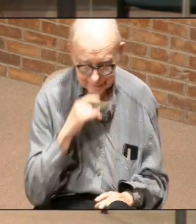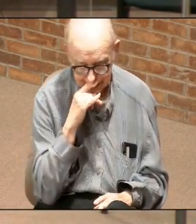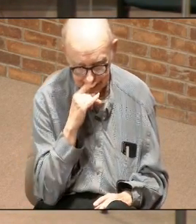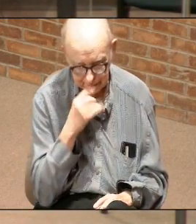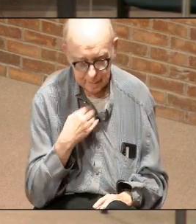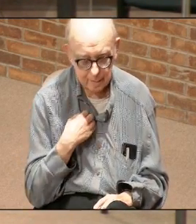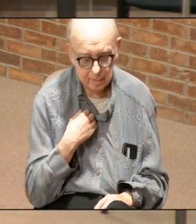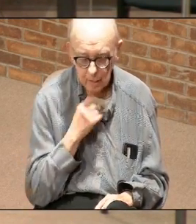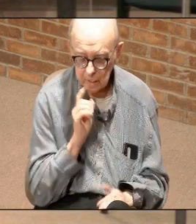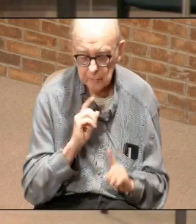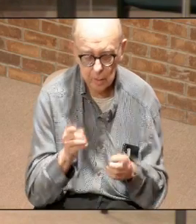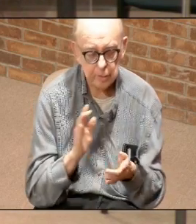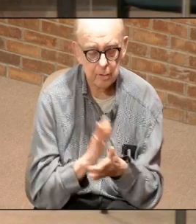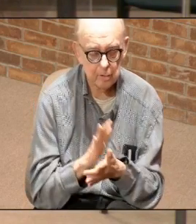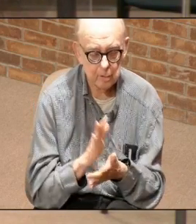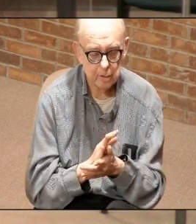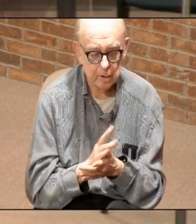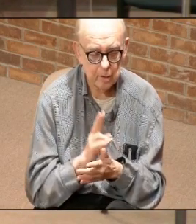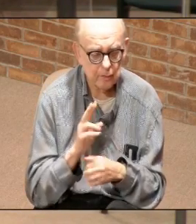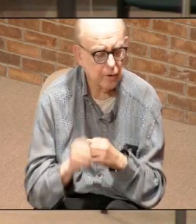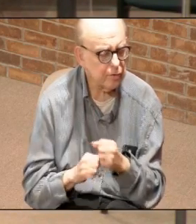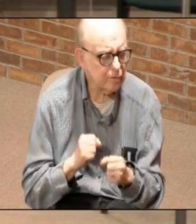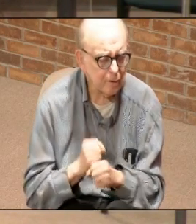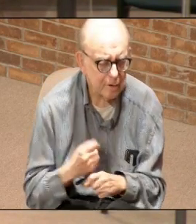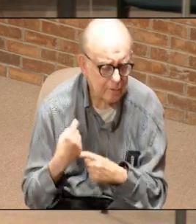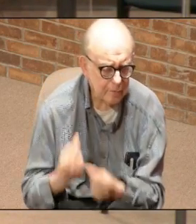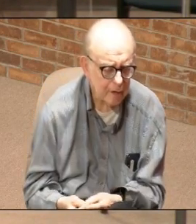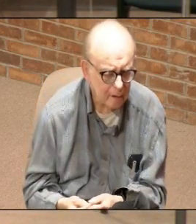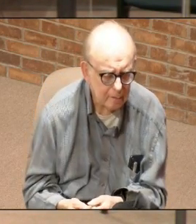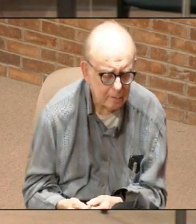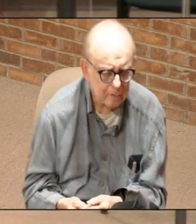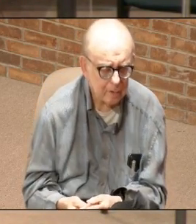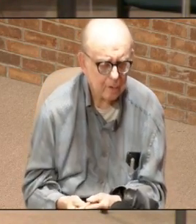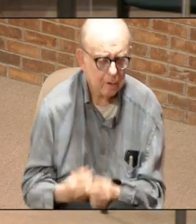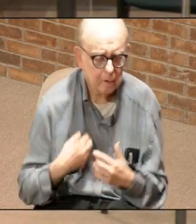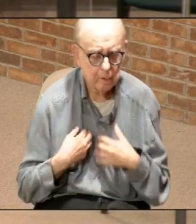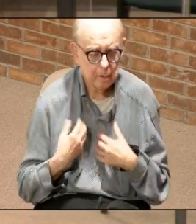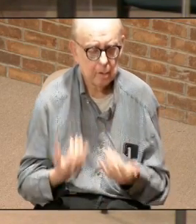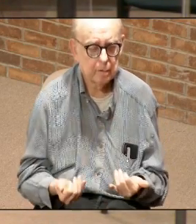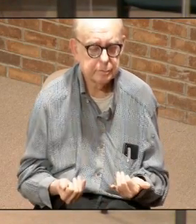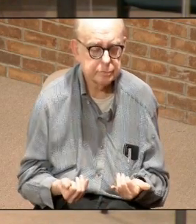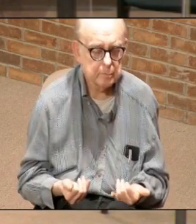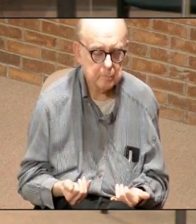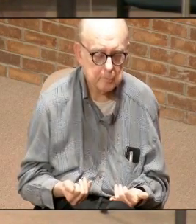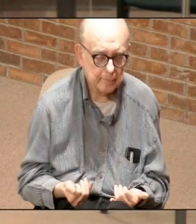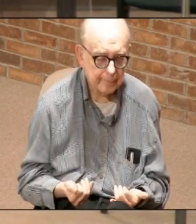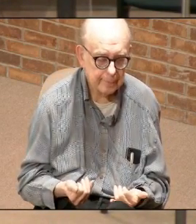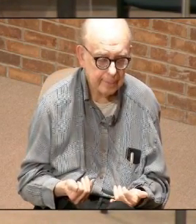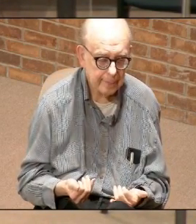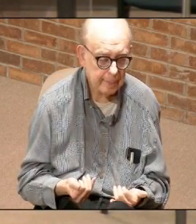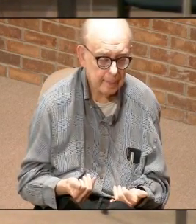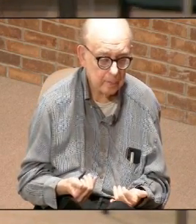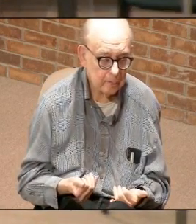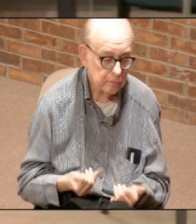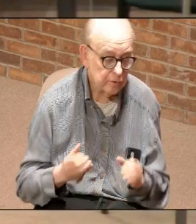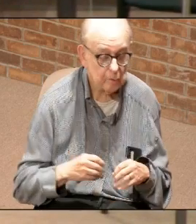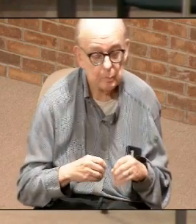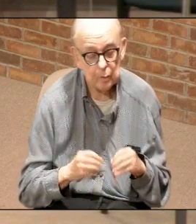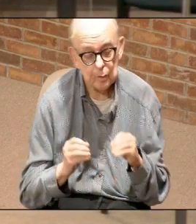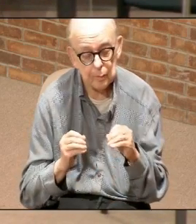Kids who haven't been in school for 2 years have now been just moved